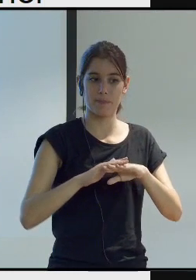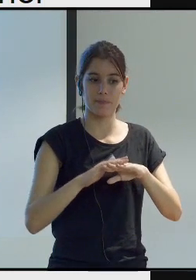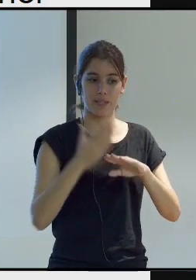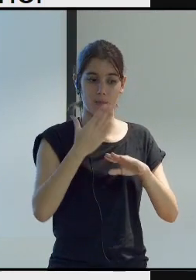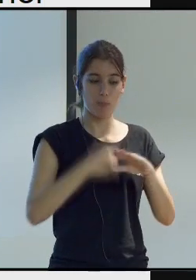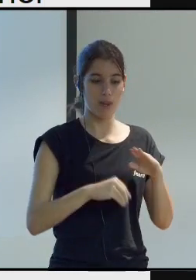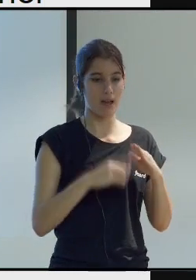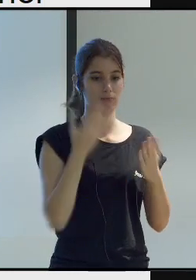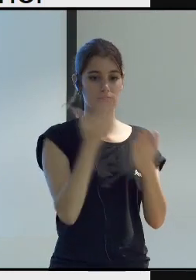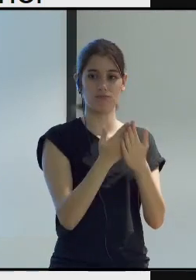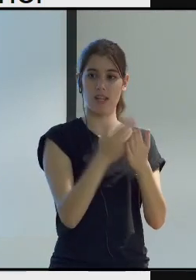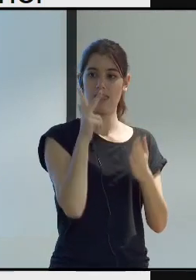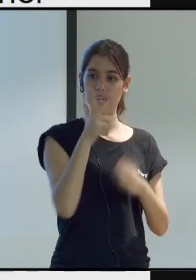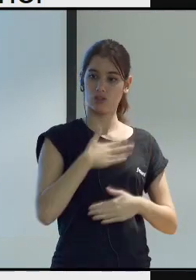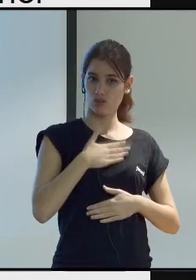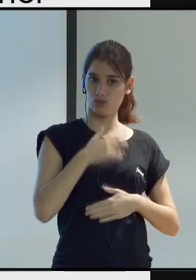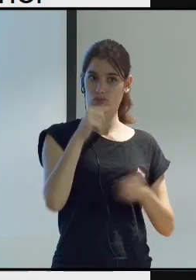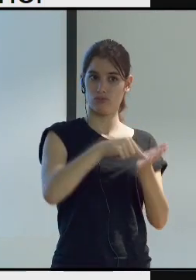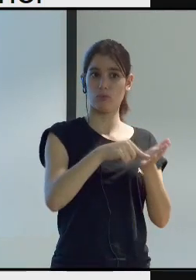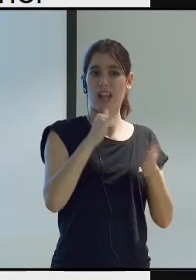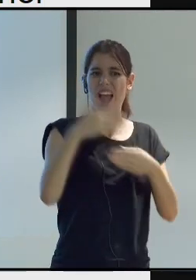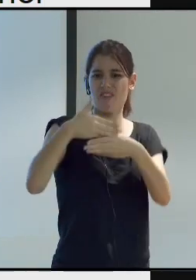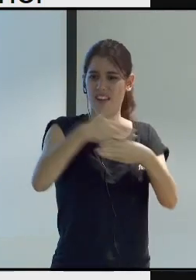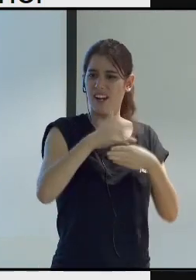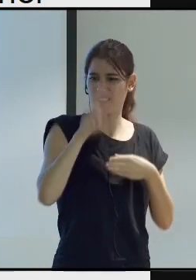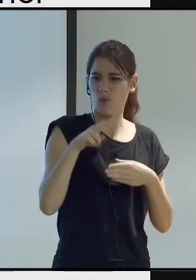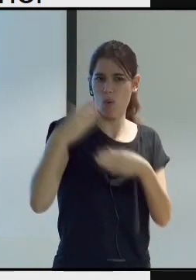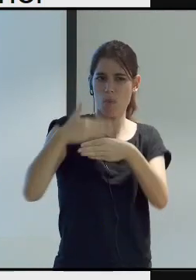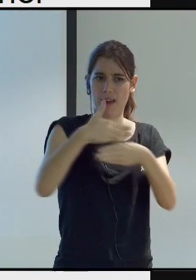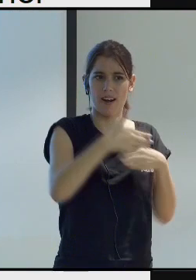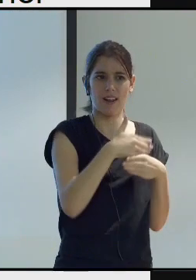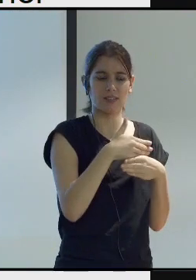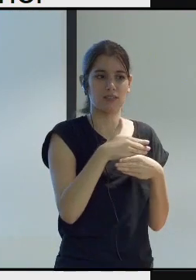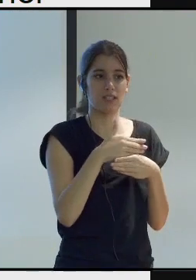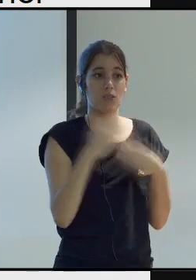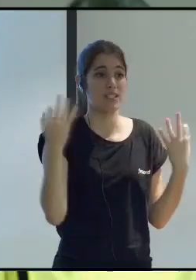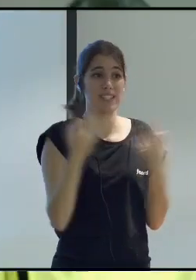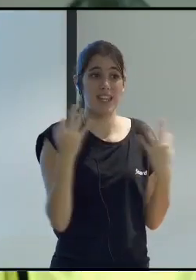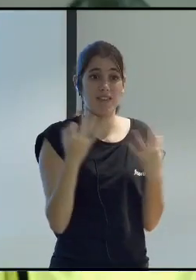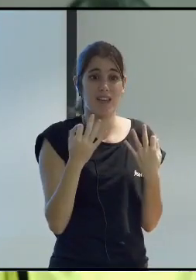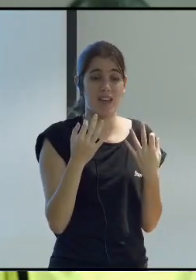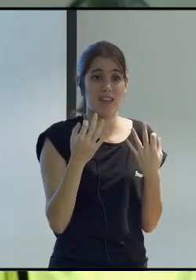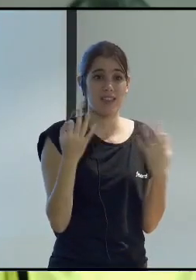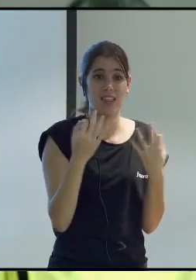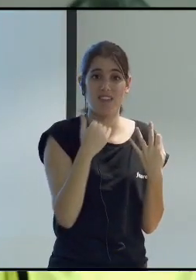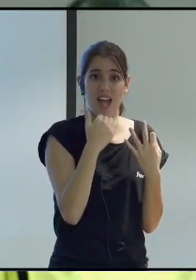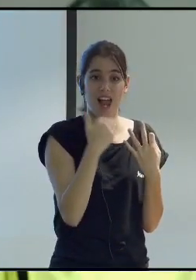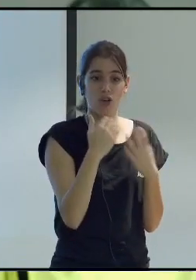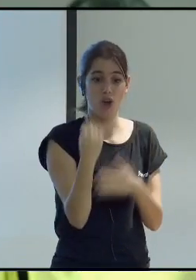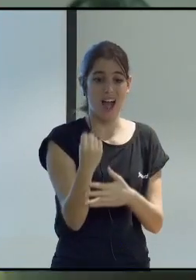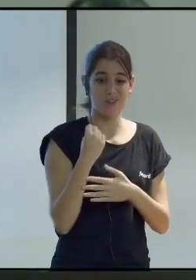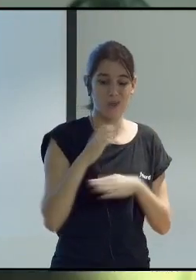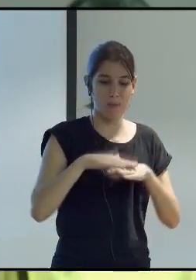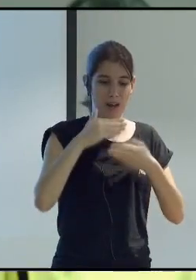still a very big barrier. So if we have European resolution, then we have something that can enforce us. And that's something that we really